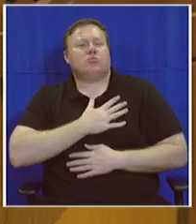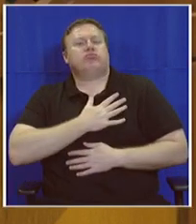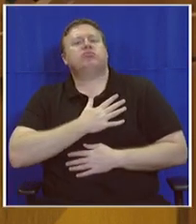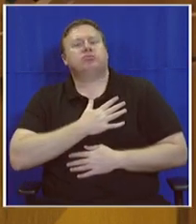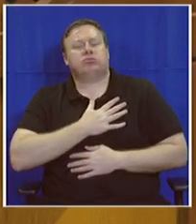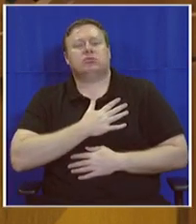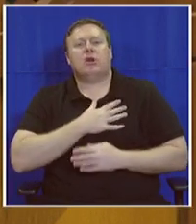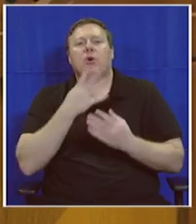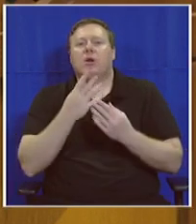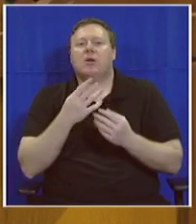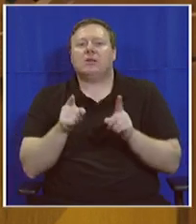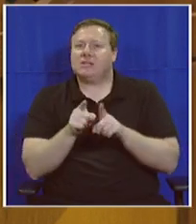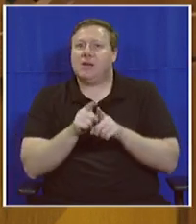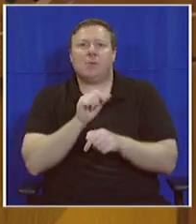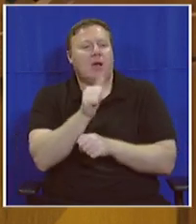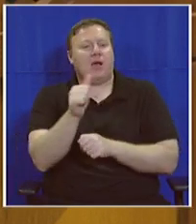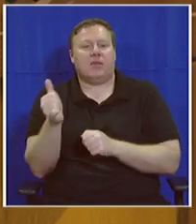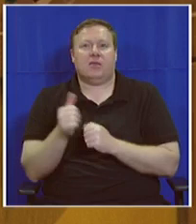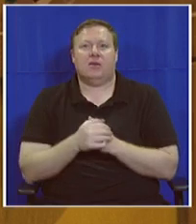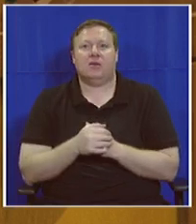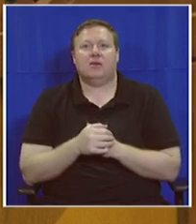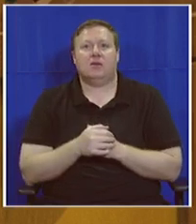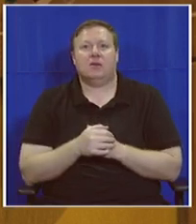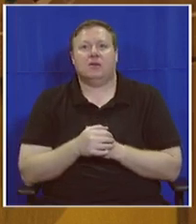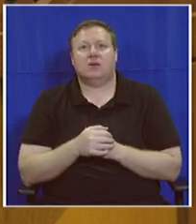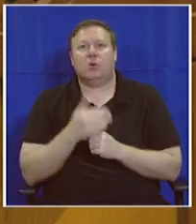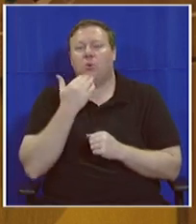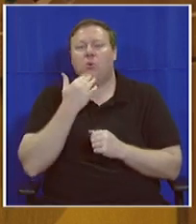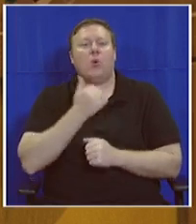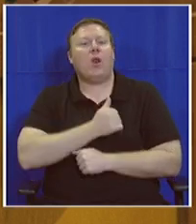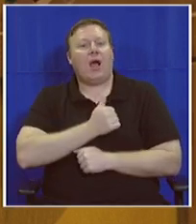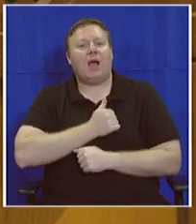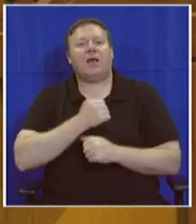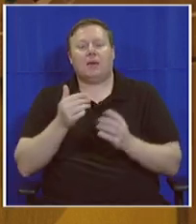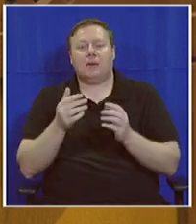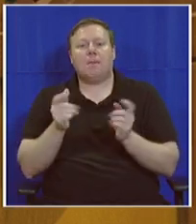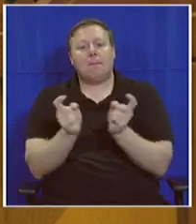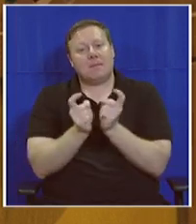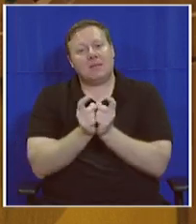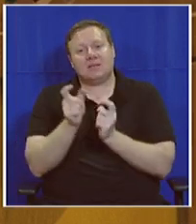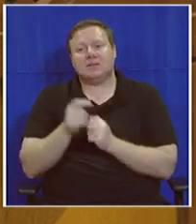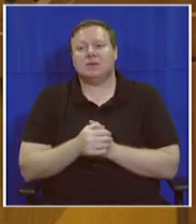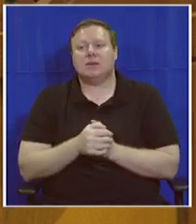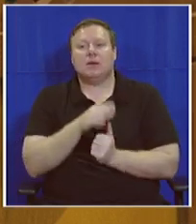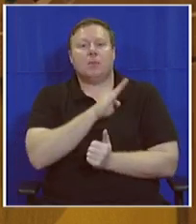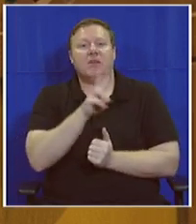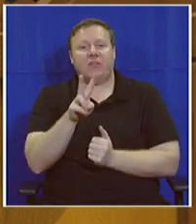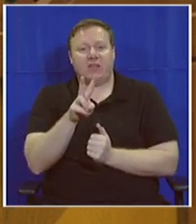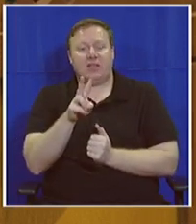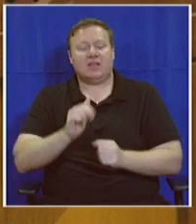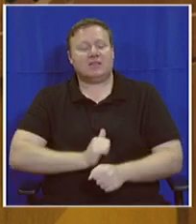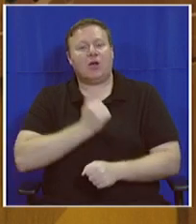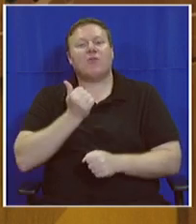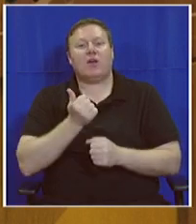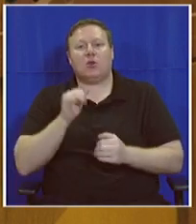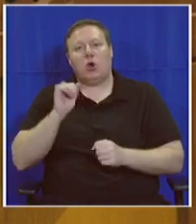many others who had the fortune of crossing paths with her. Vivi sacrificed so much of her life by serving